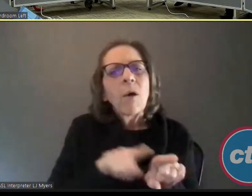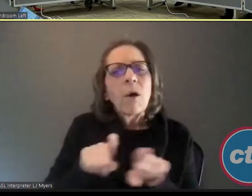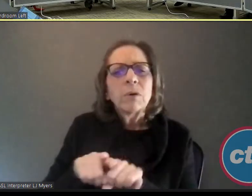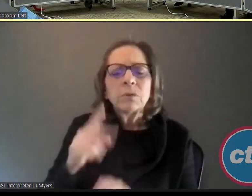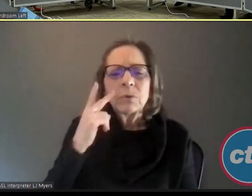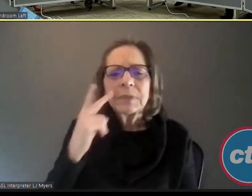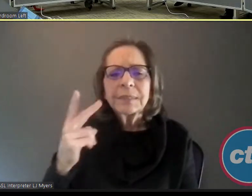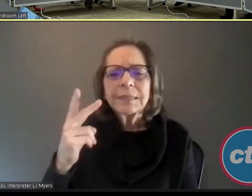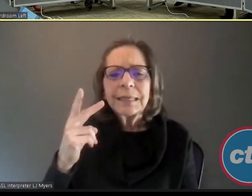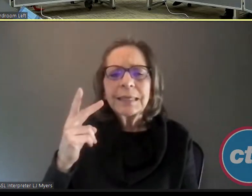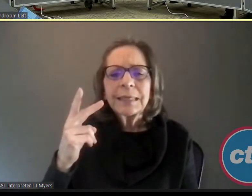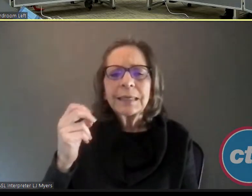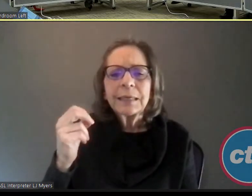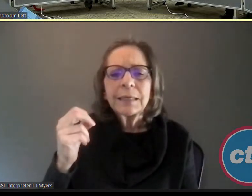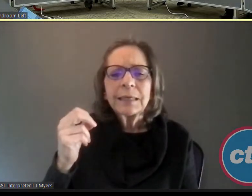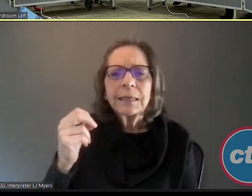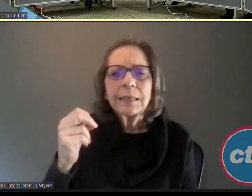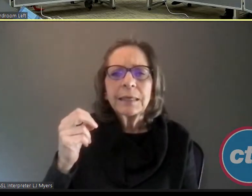is largely